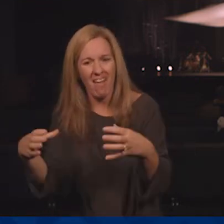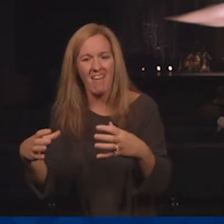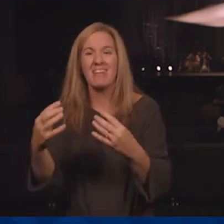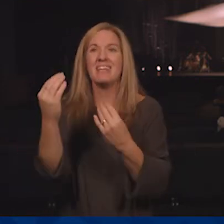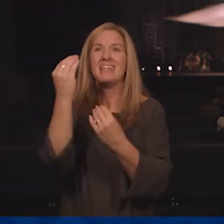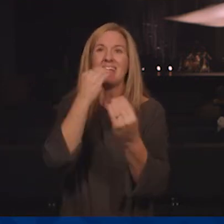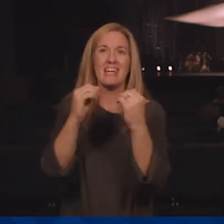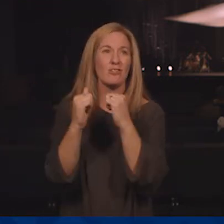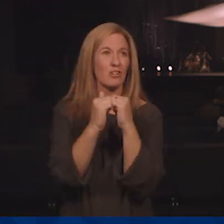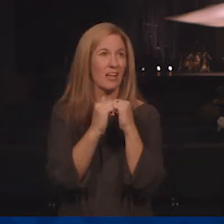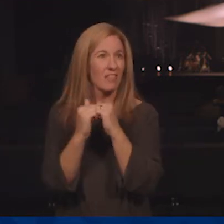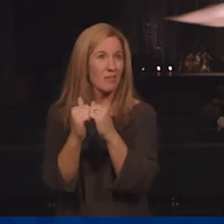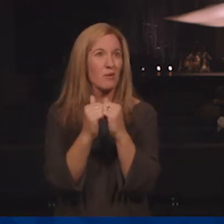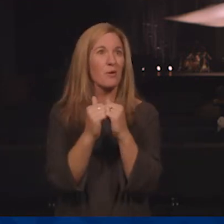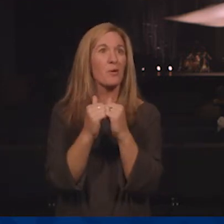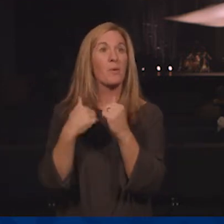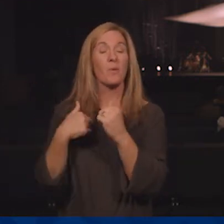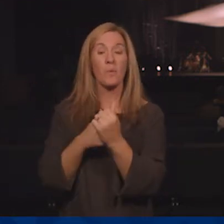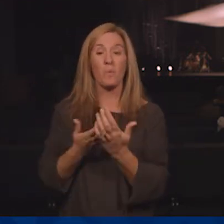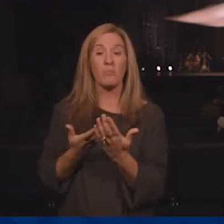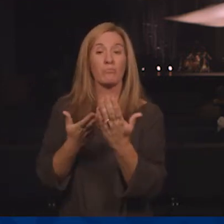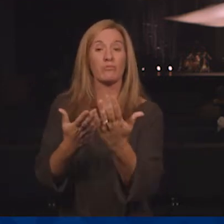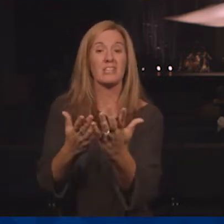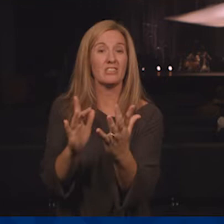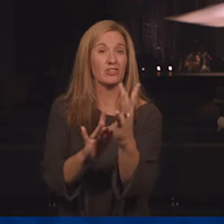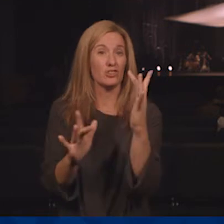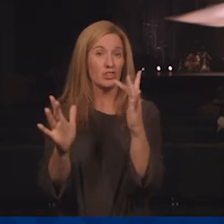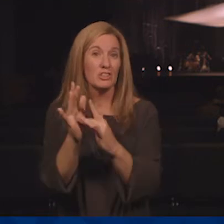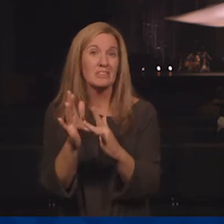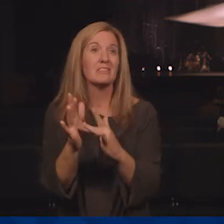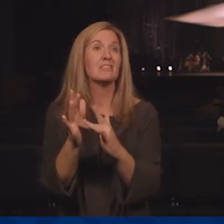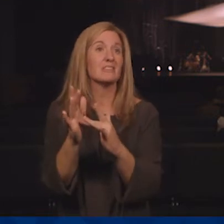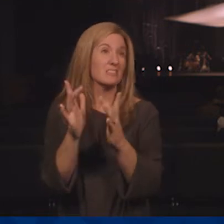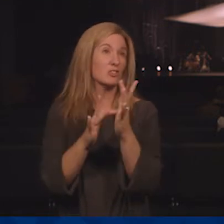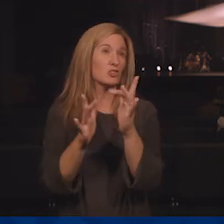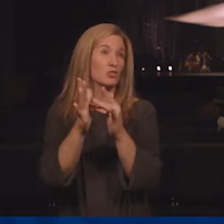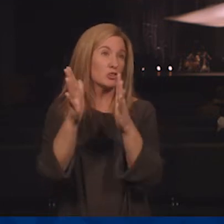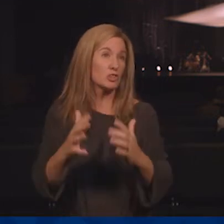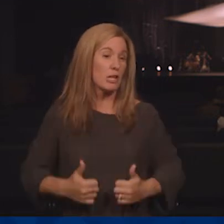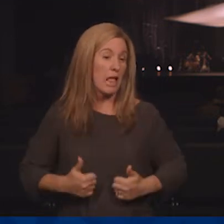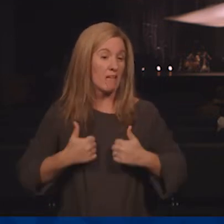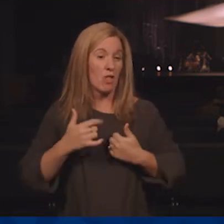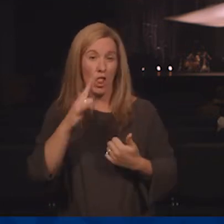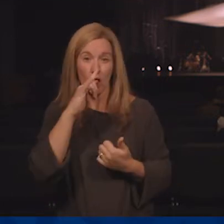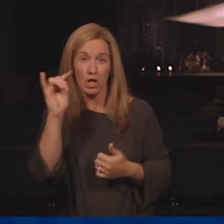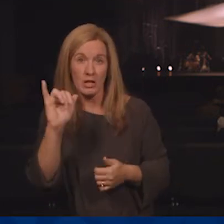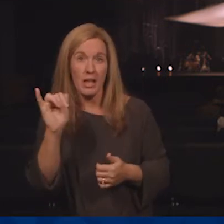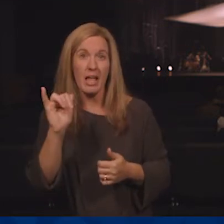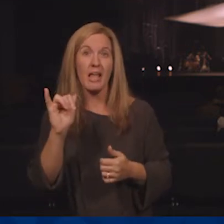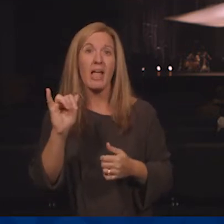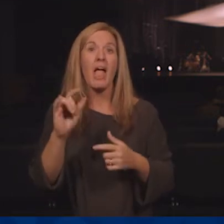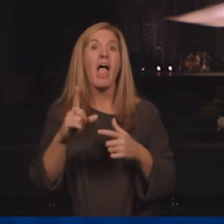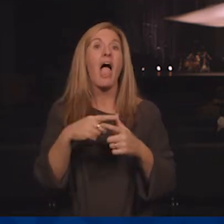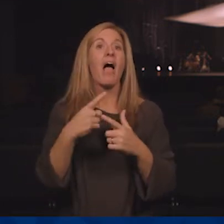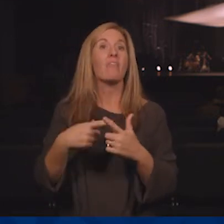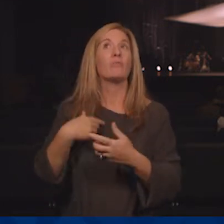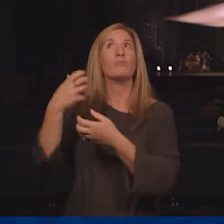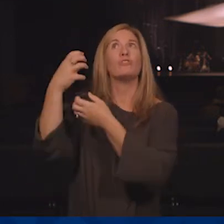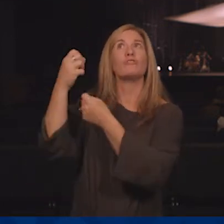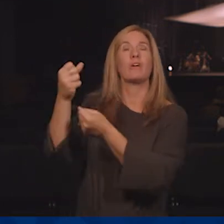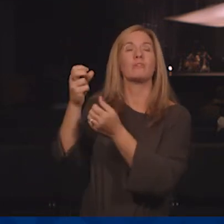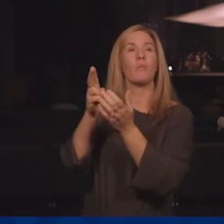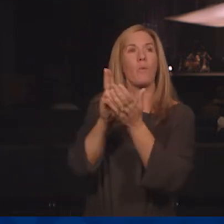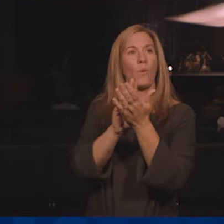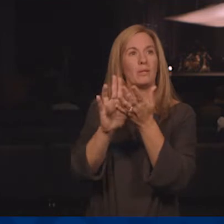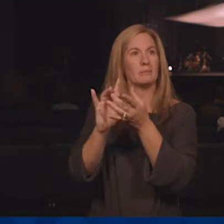proposition about Jesus, about the Christian way of life. And then we practice dependency on the Holy